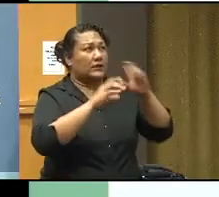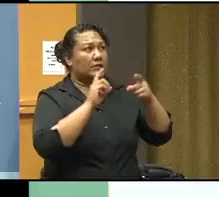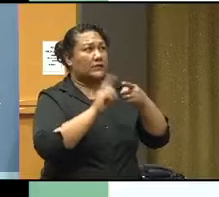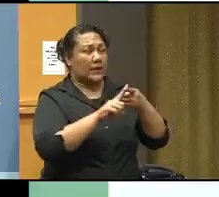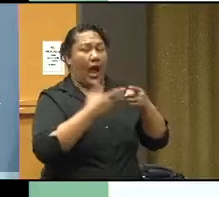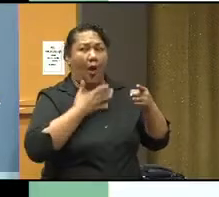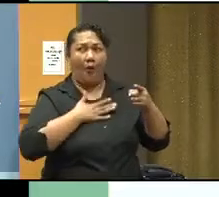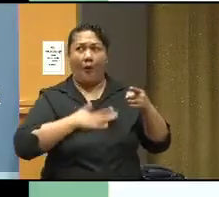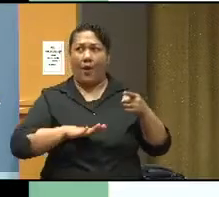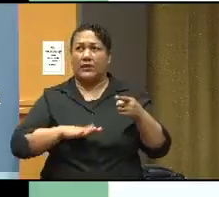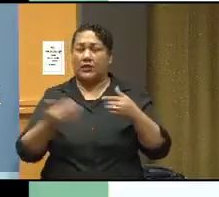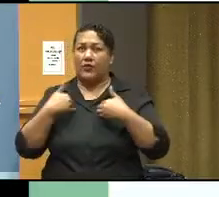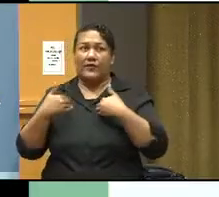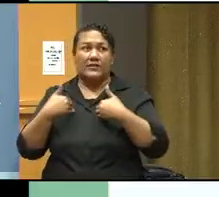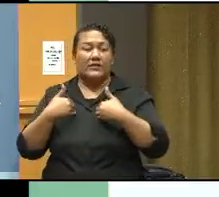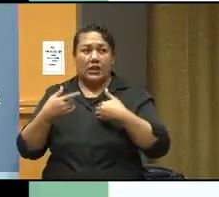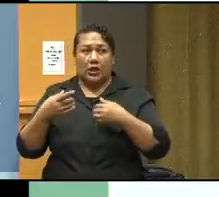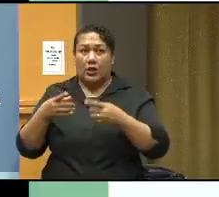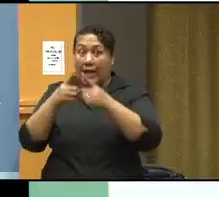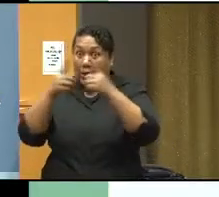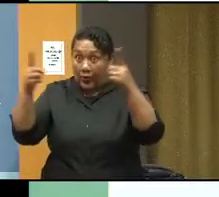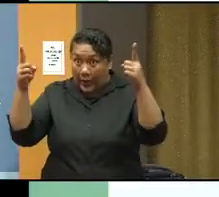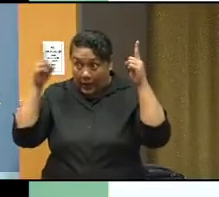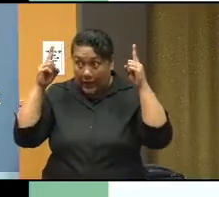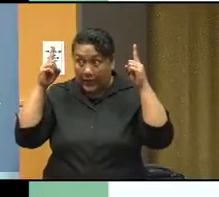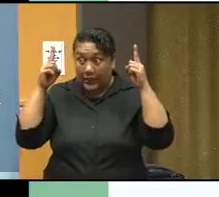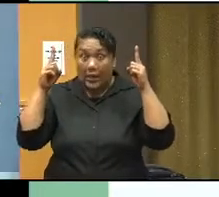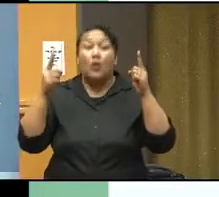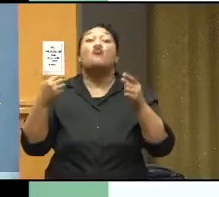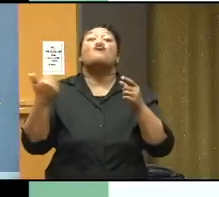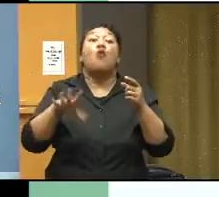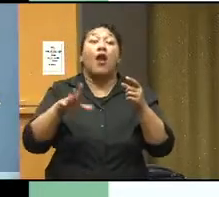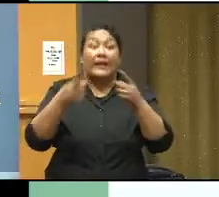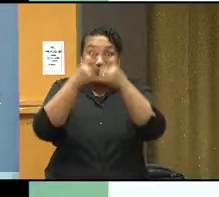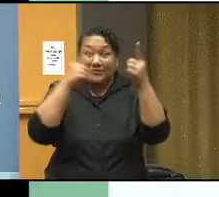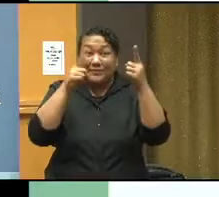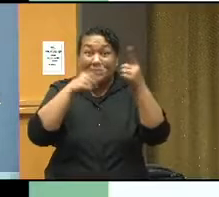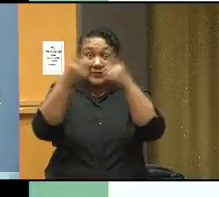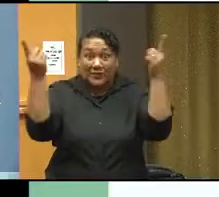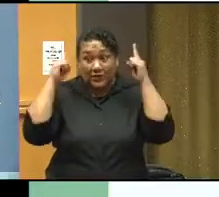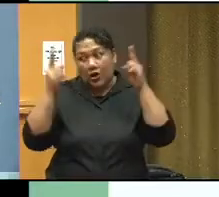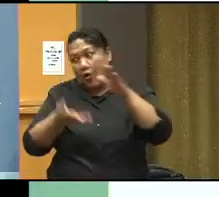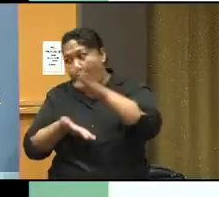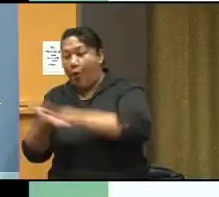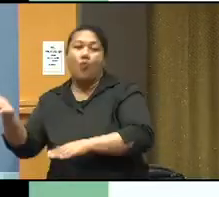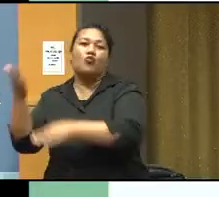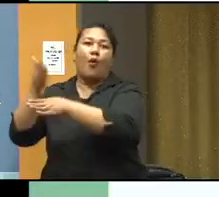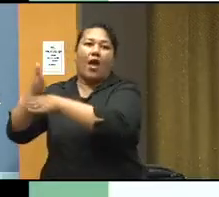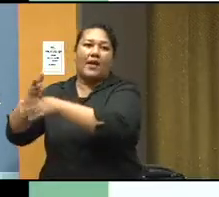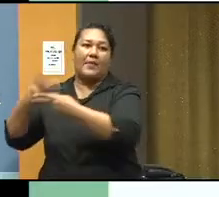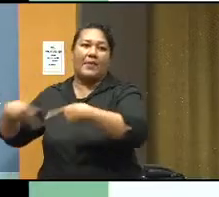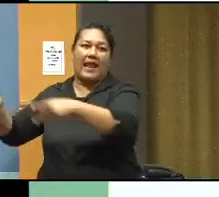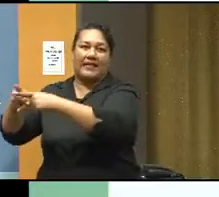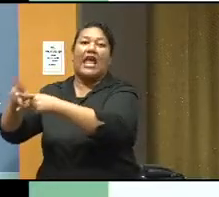graduates to take away to the workplace. So the assessment has to be geared whereby the